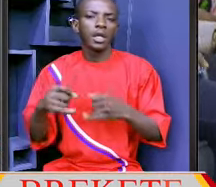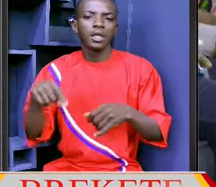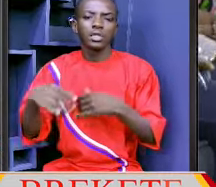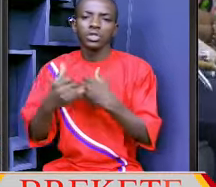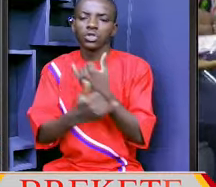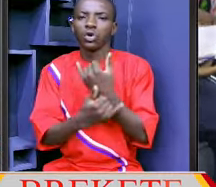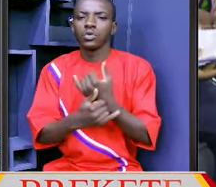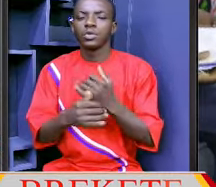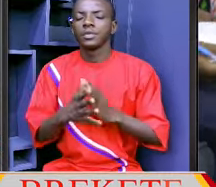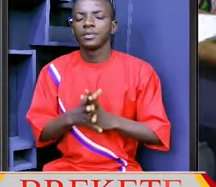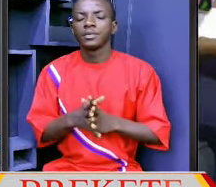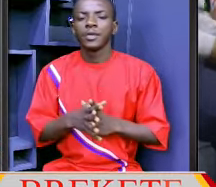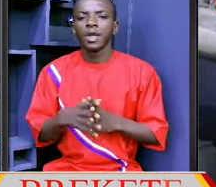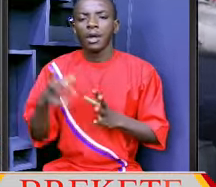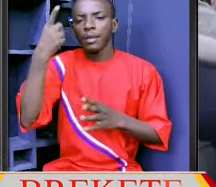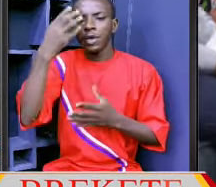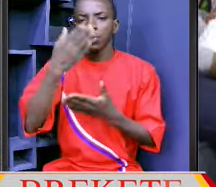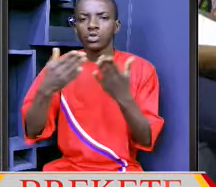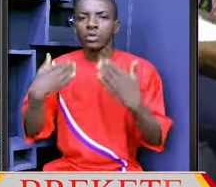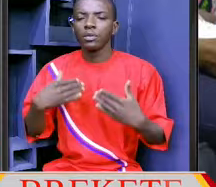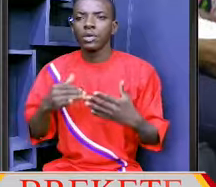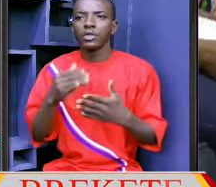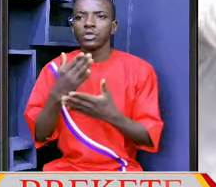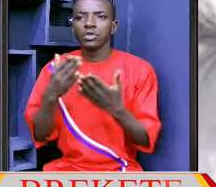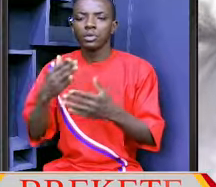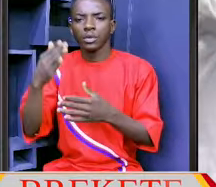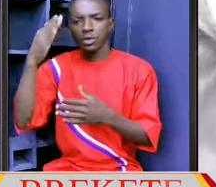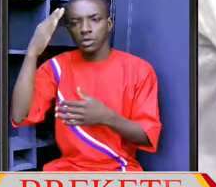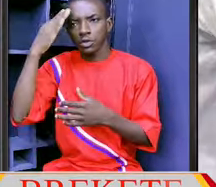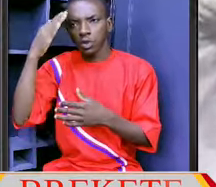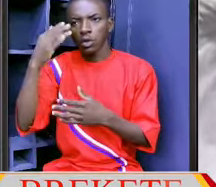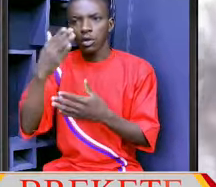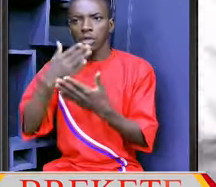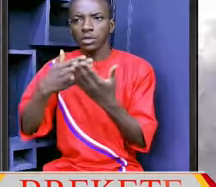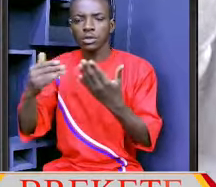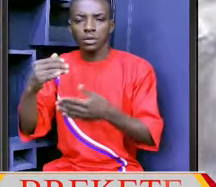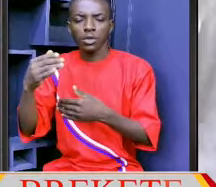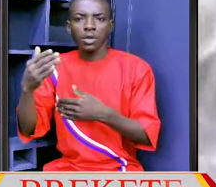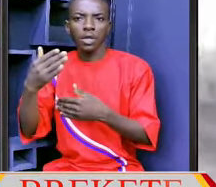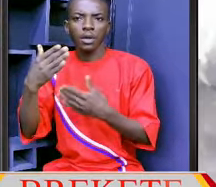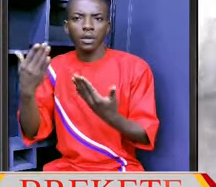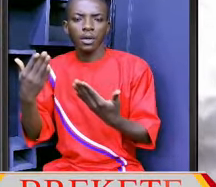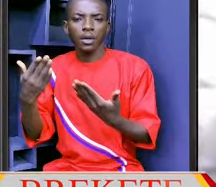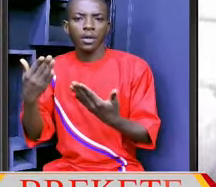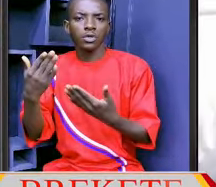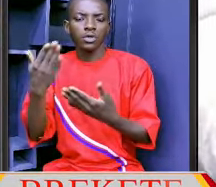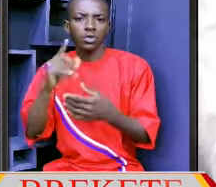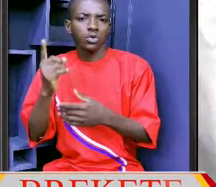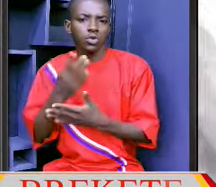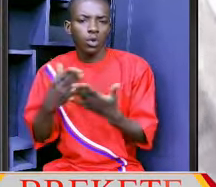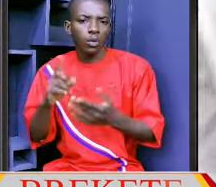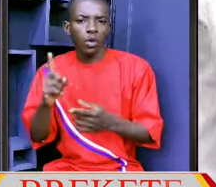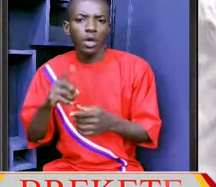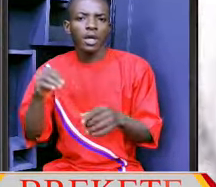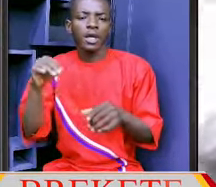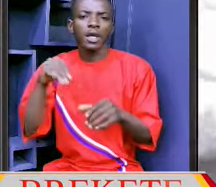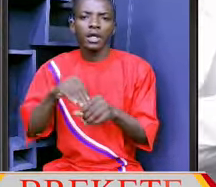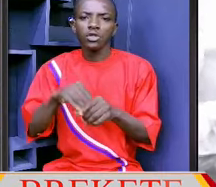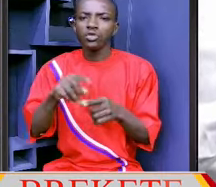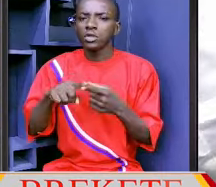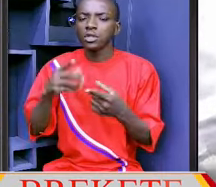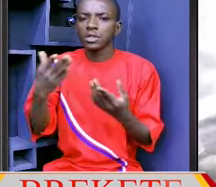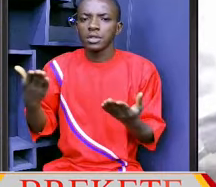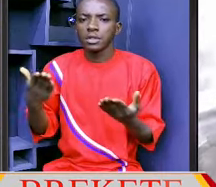country. Because somebody somewhere knows about someone, somebody somewhere that is into this